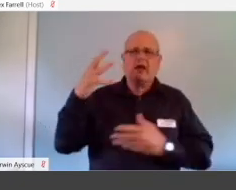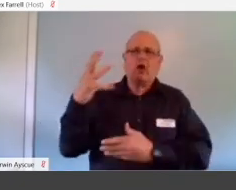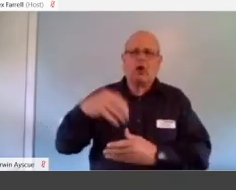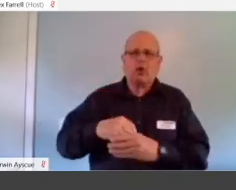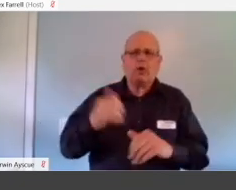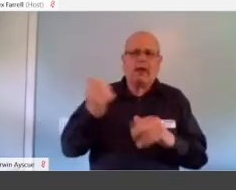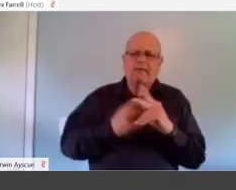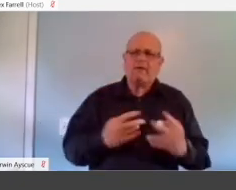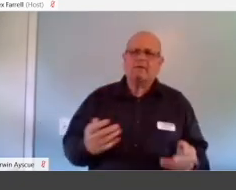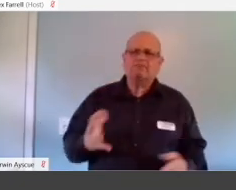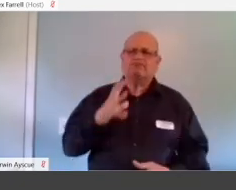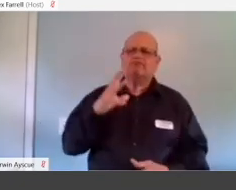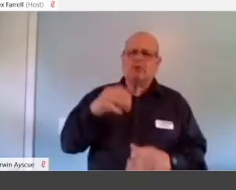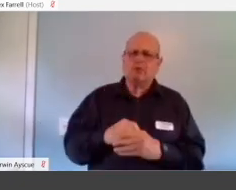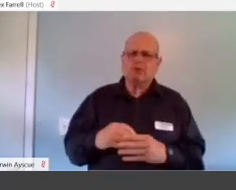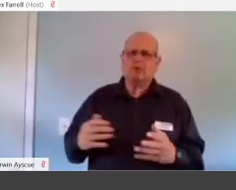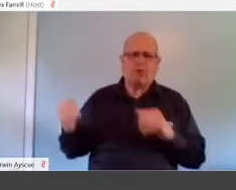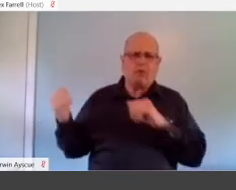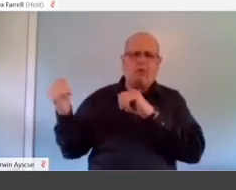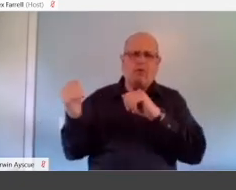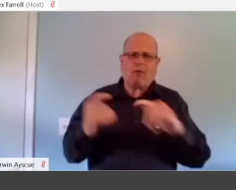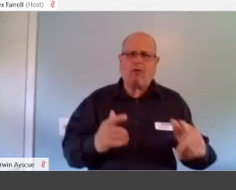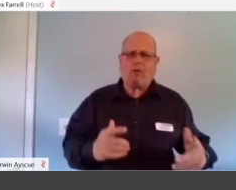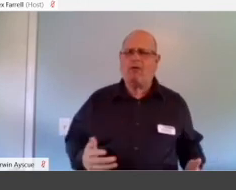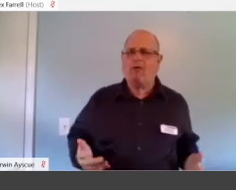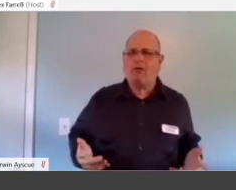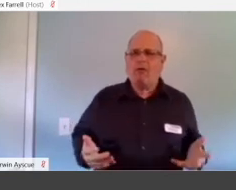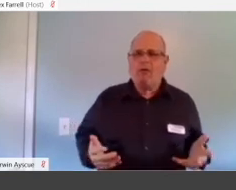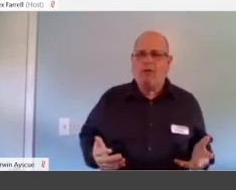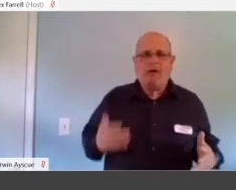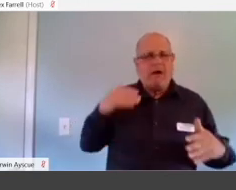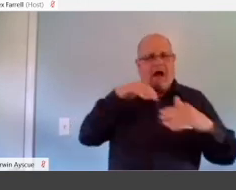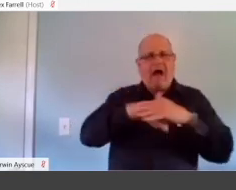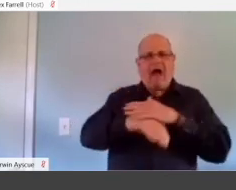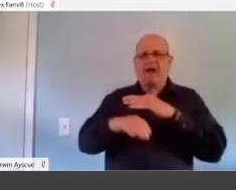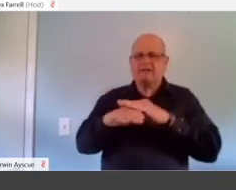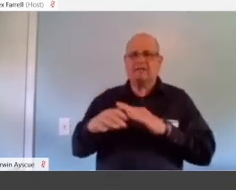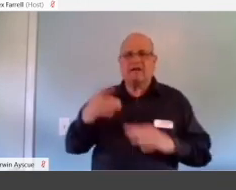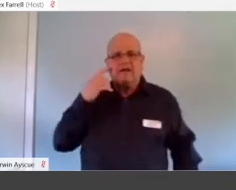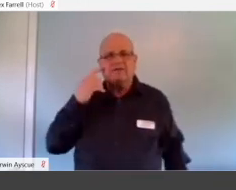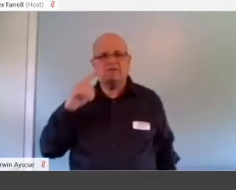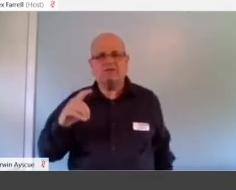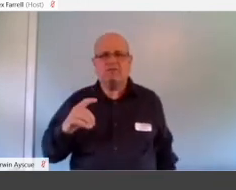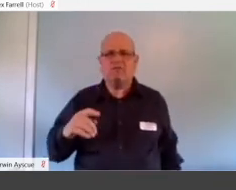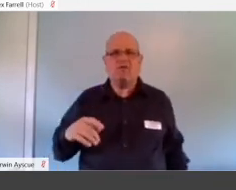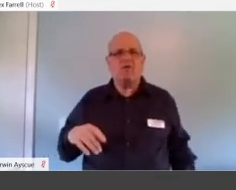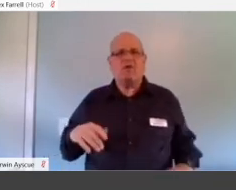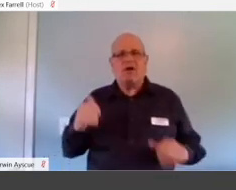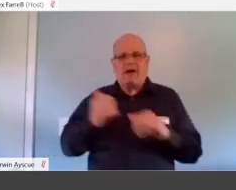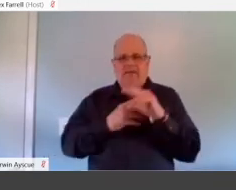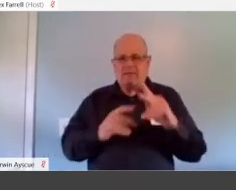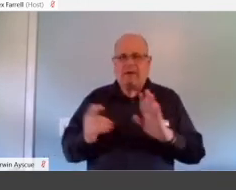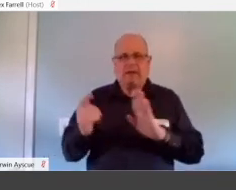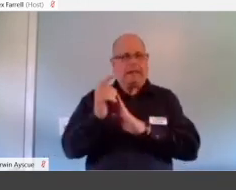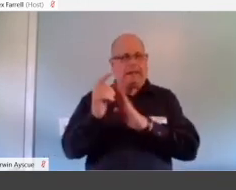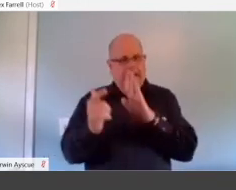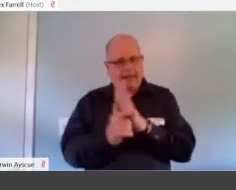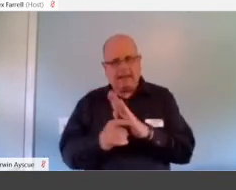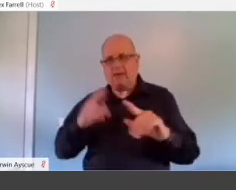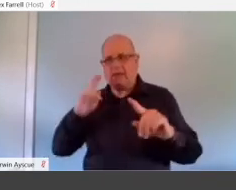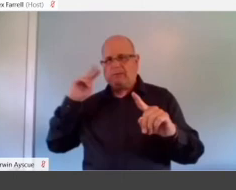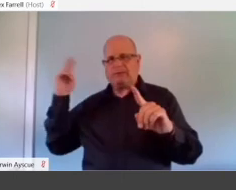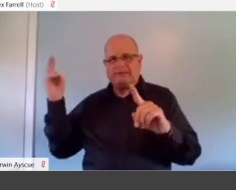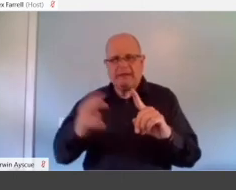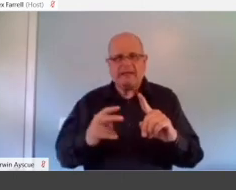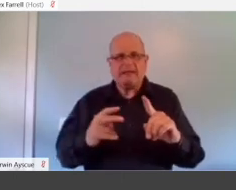and bring everyone into the experience, and how we make it both accessible from the sort of legal standpoint and from a broader sense